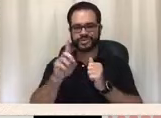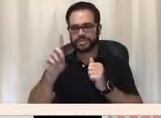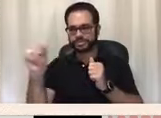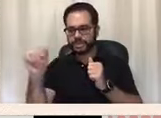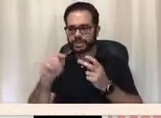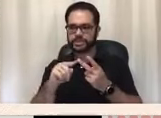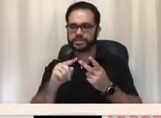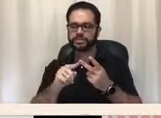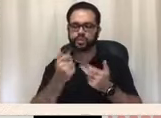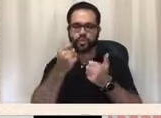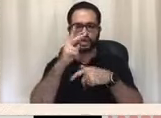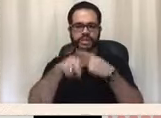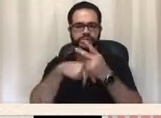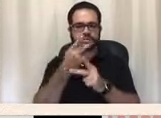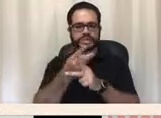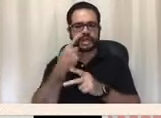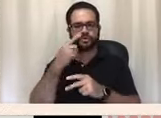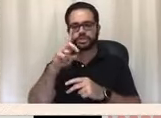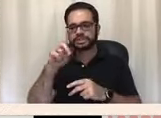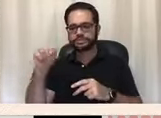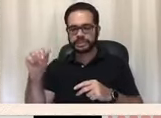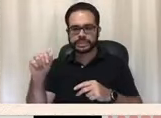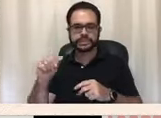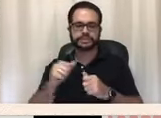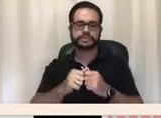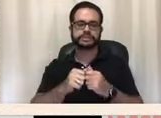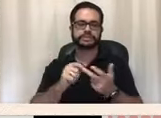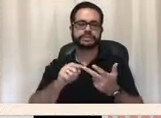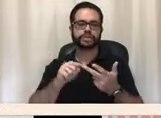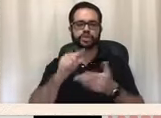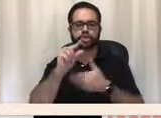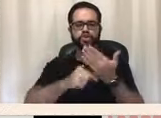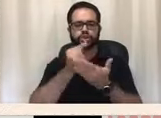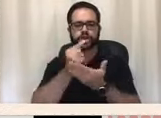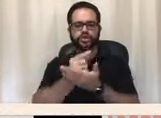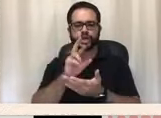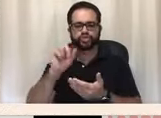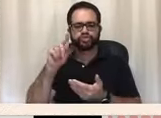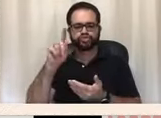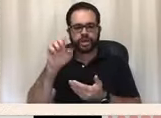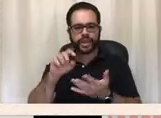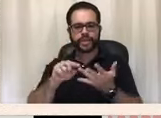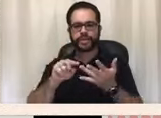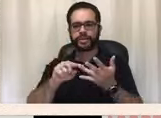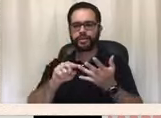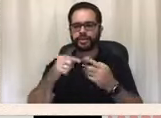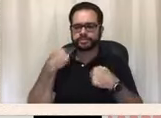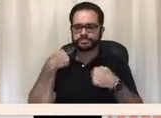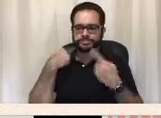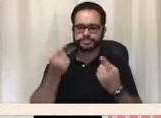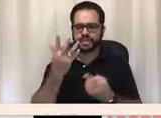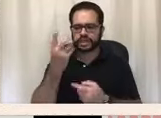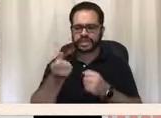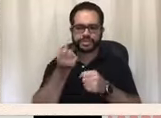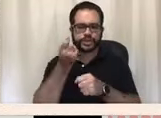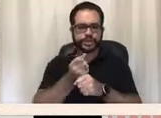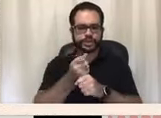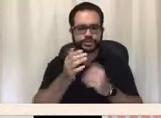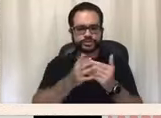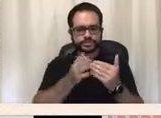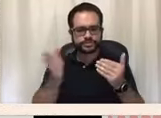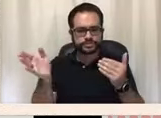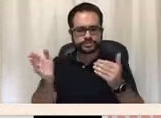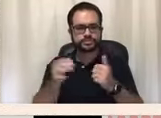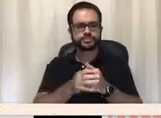of disabilities? What is the graduation rate? What has it been over the last 5 years? What is this